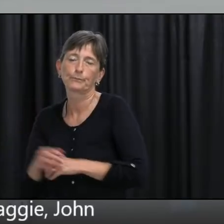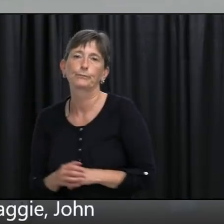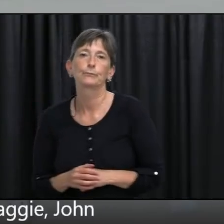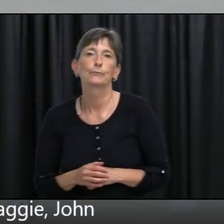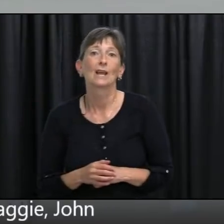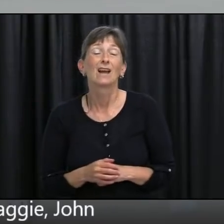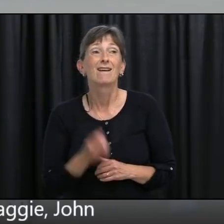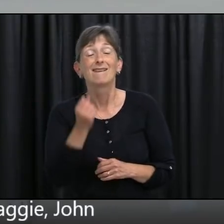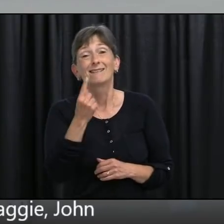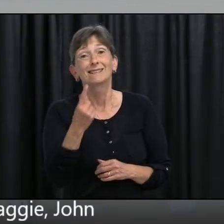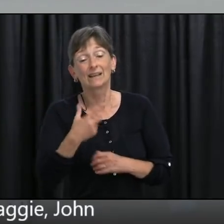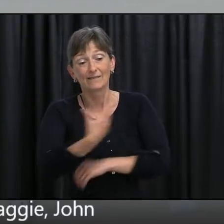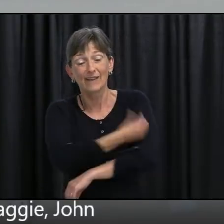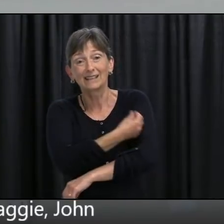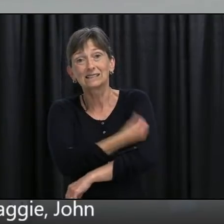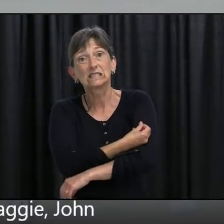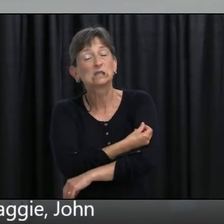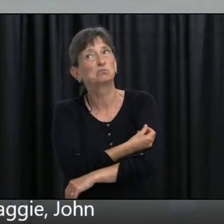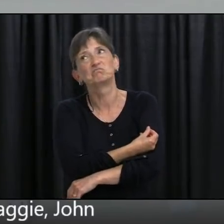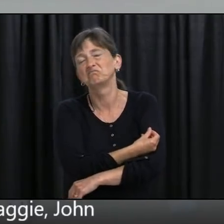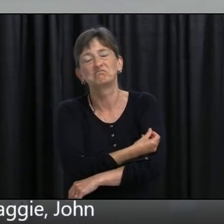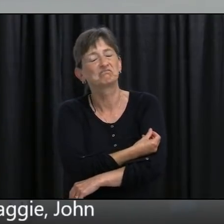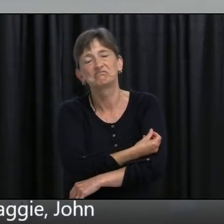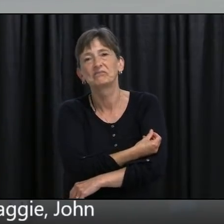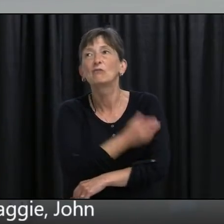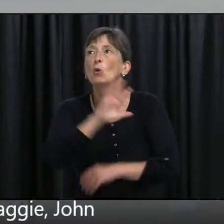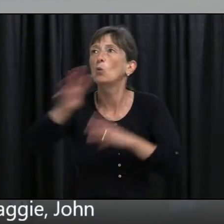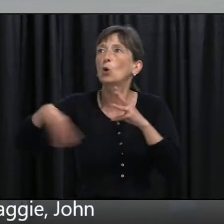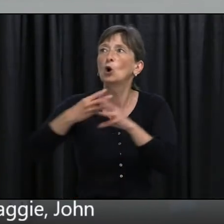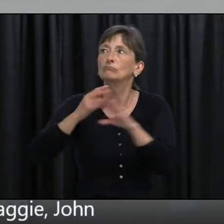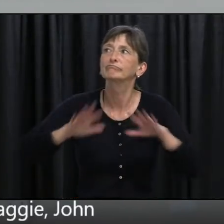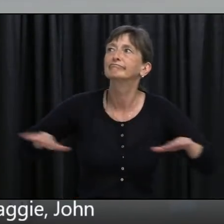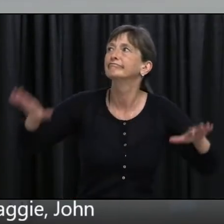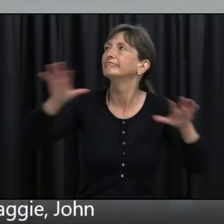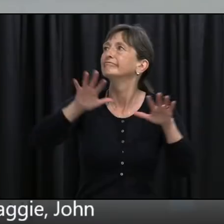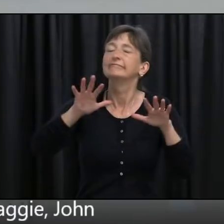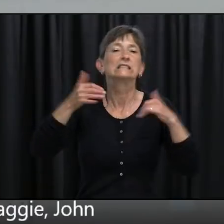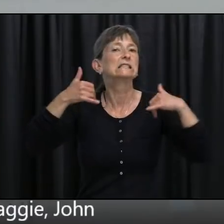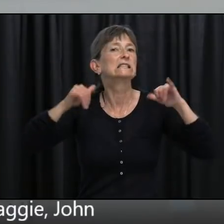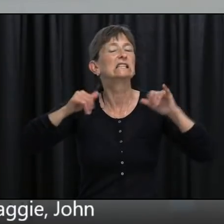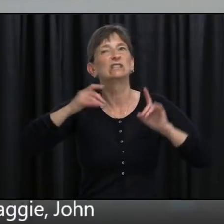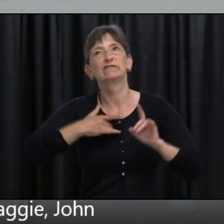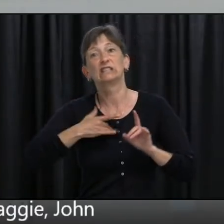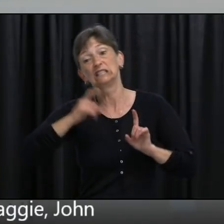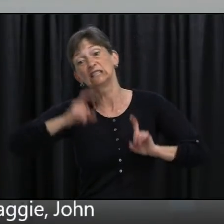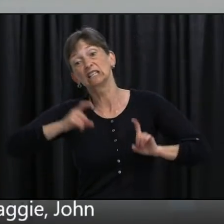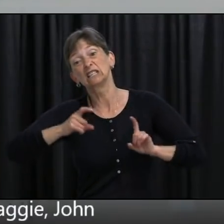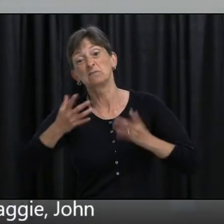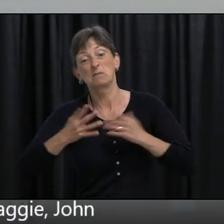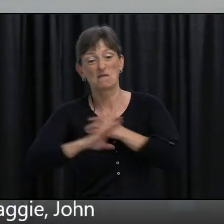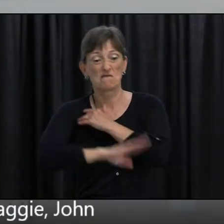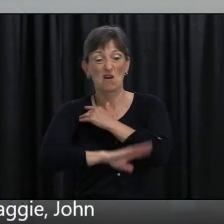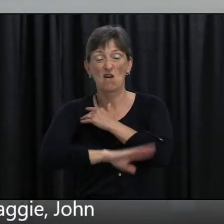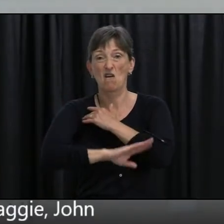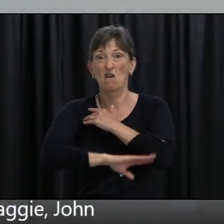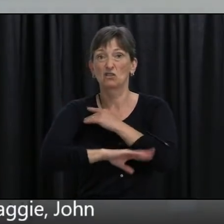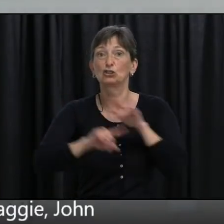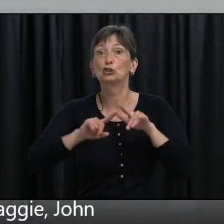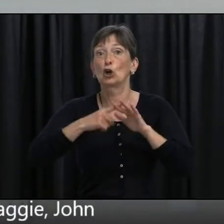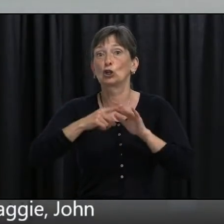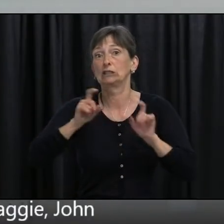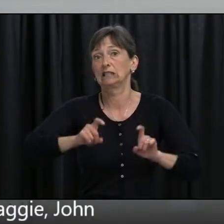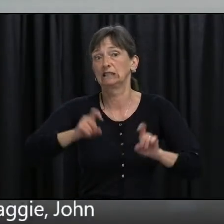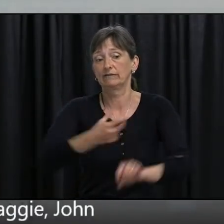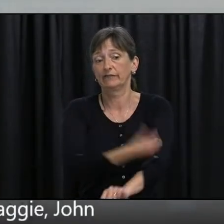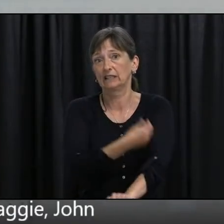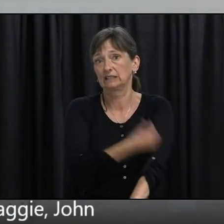world until into the fall of this year, and the results then will still not be clear until around Christmas time. So that